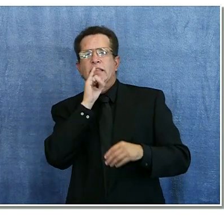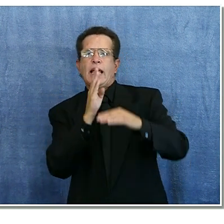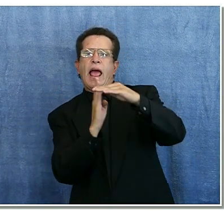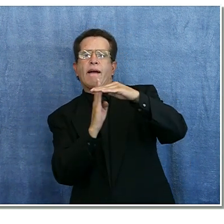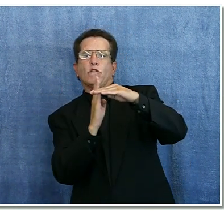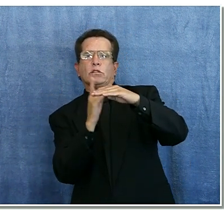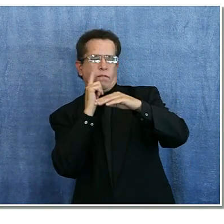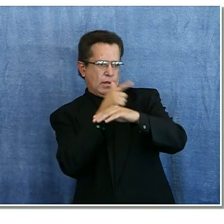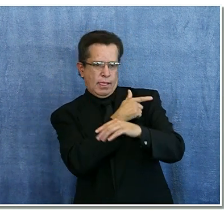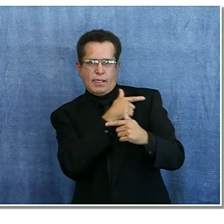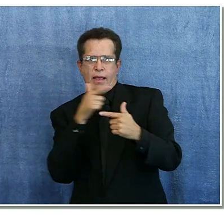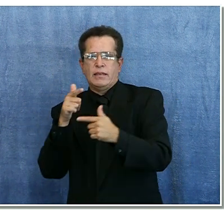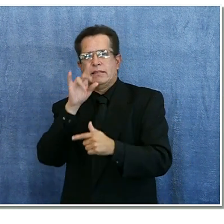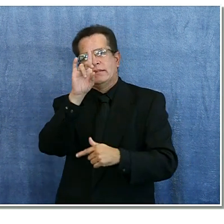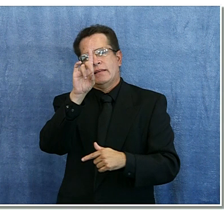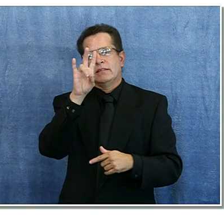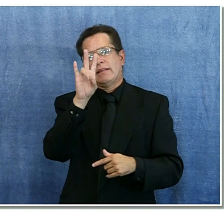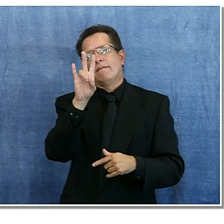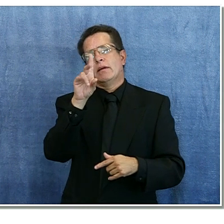days.